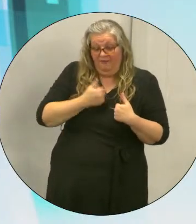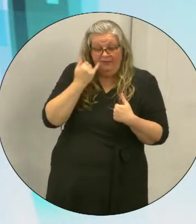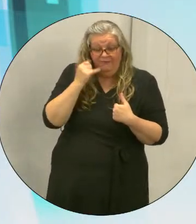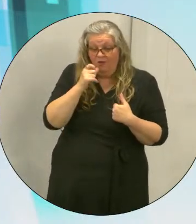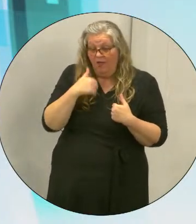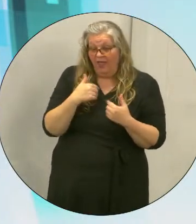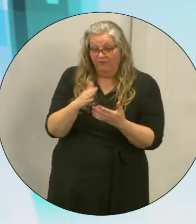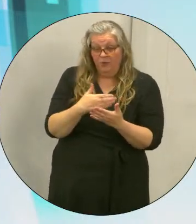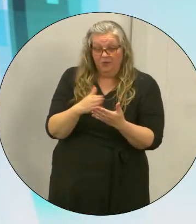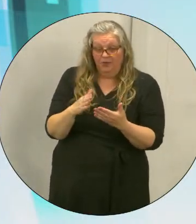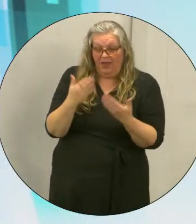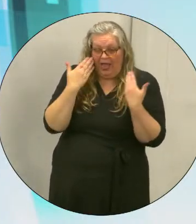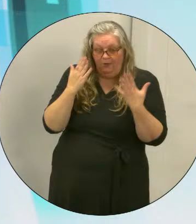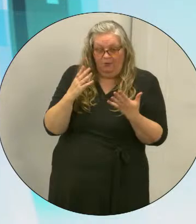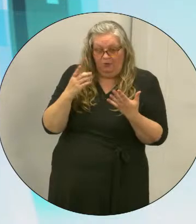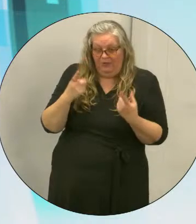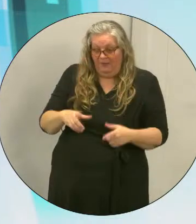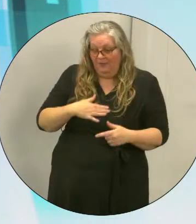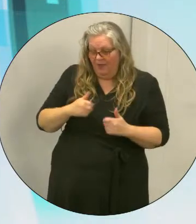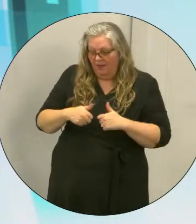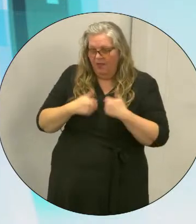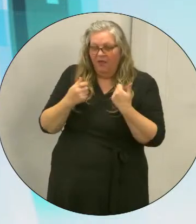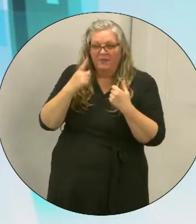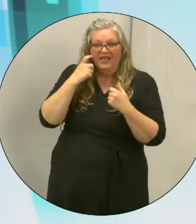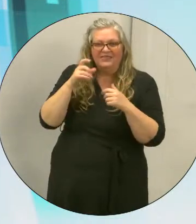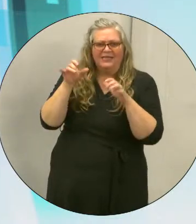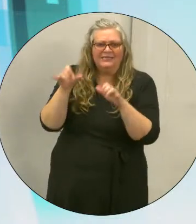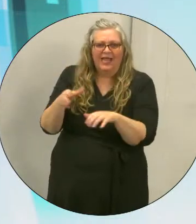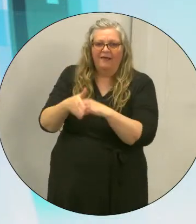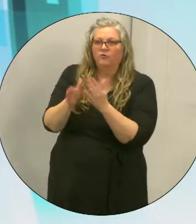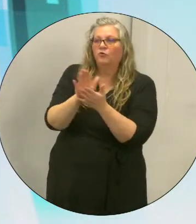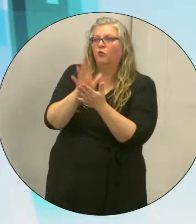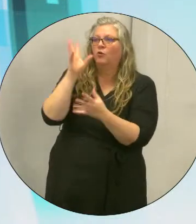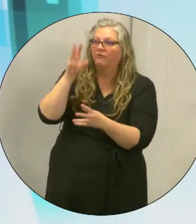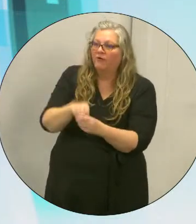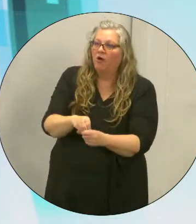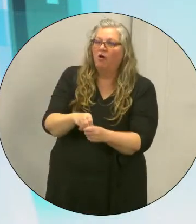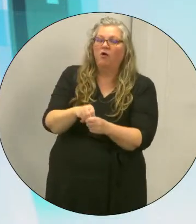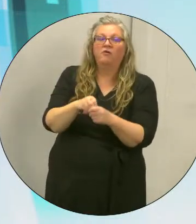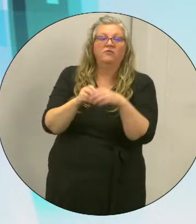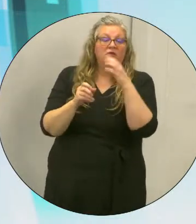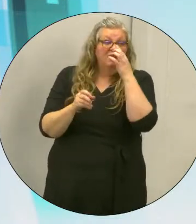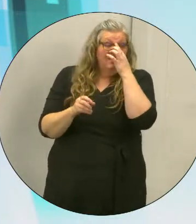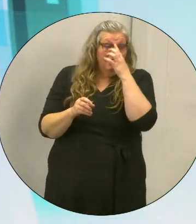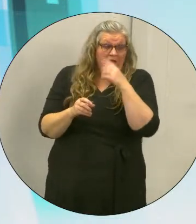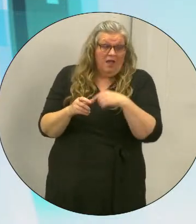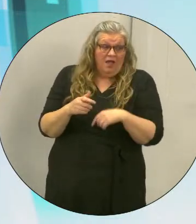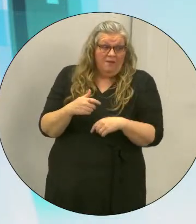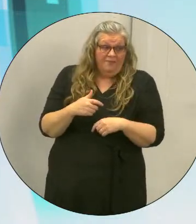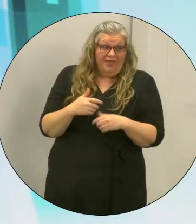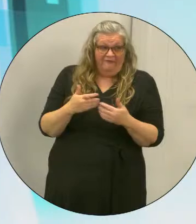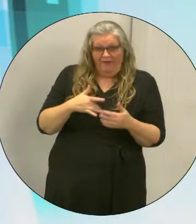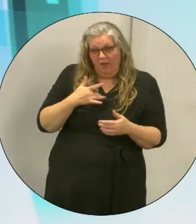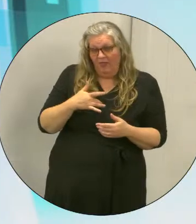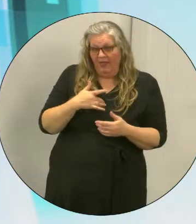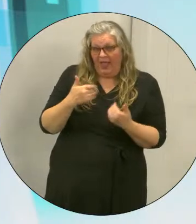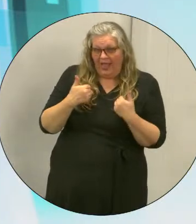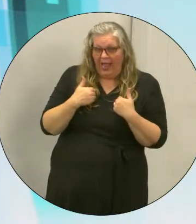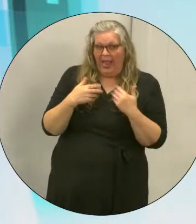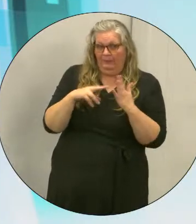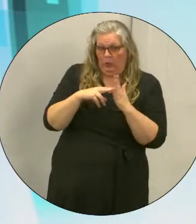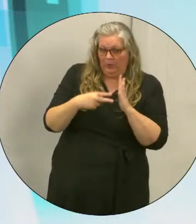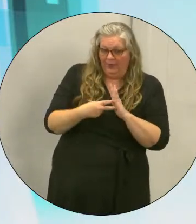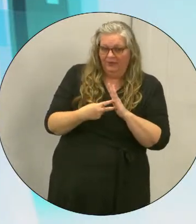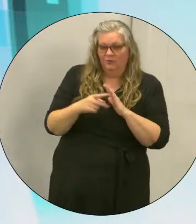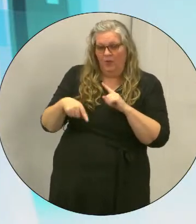music either, because it's what kept me after school. It's what kept me involved. And it's what gave me purpose when I got brought to this